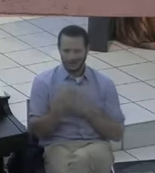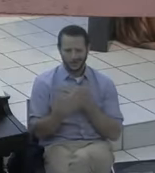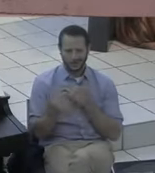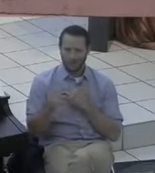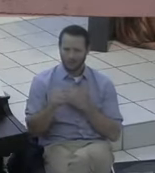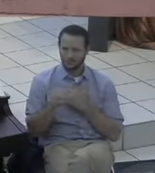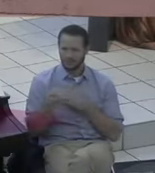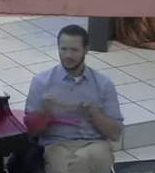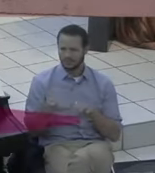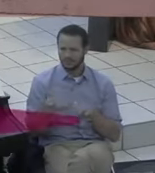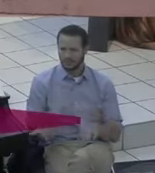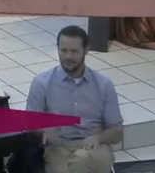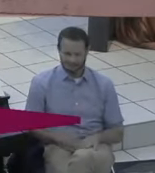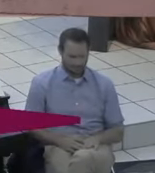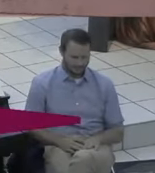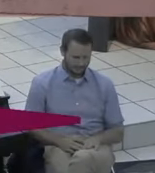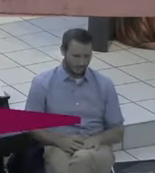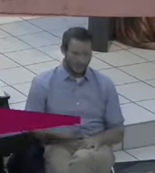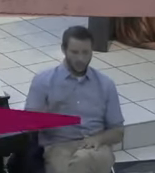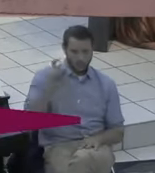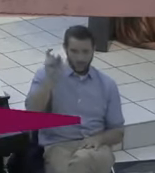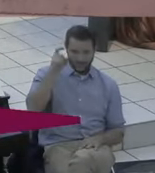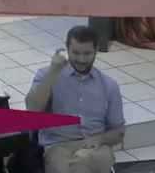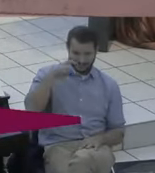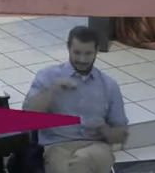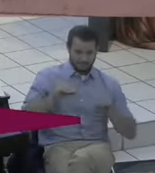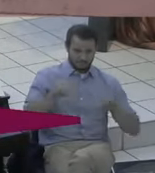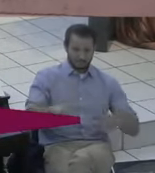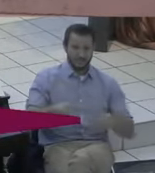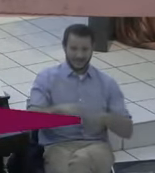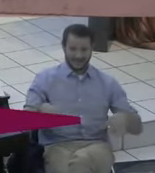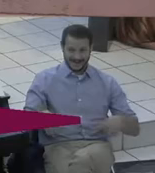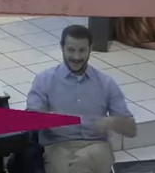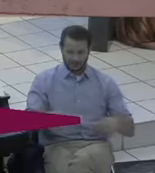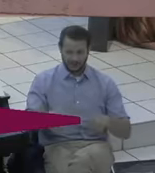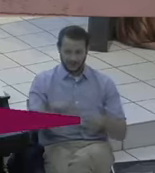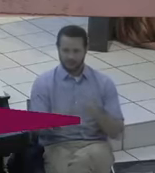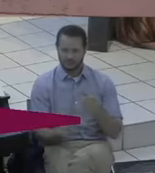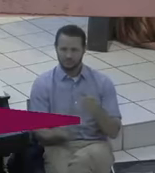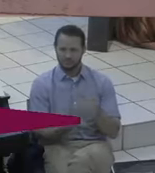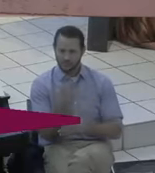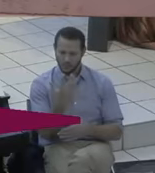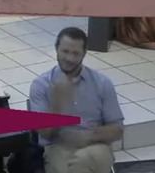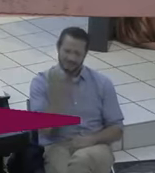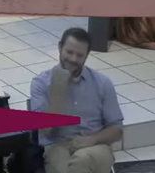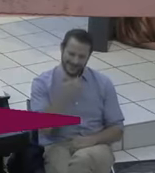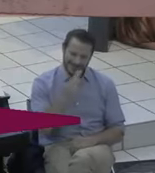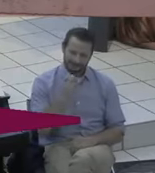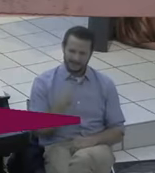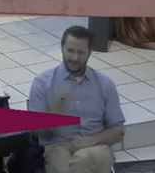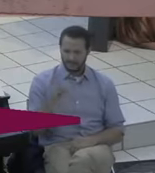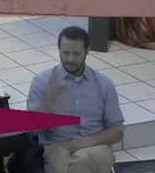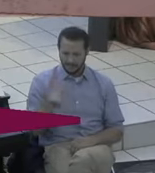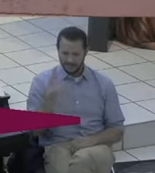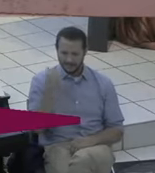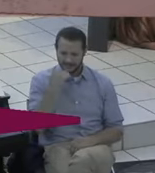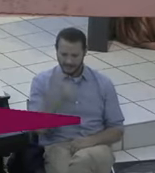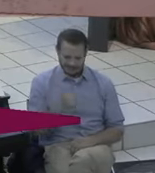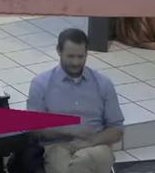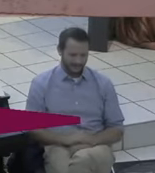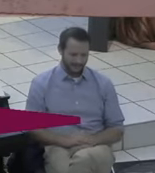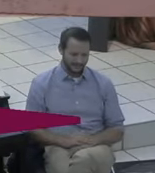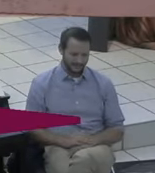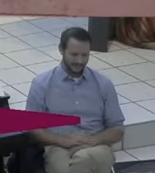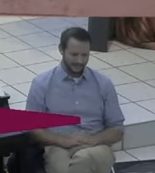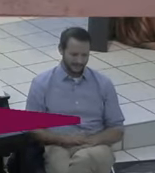put in action is wisdom that grows day by day. Wisdom says, "I